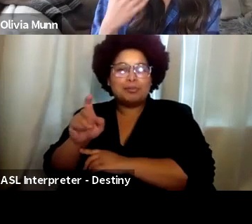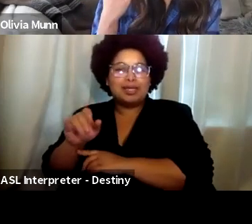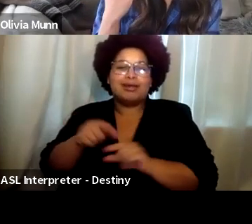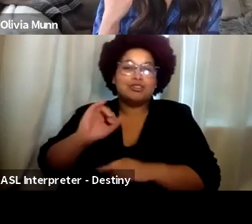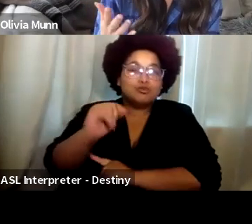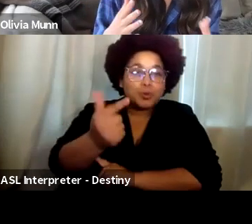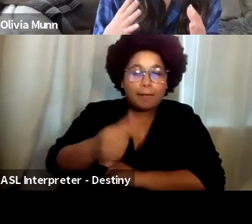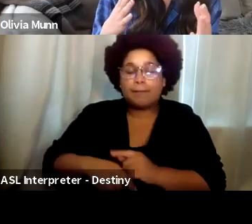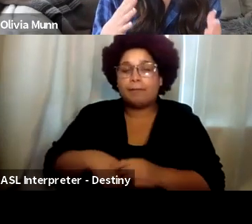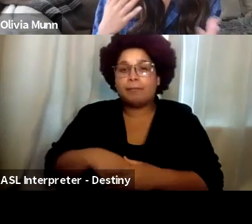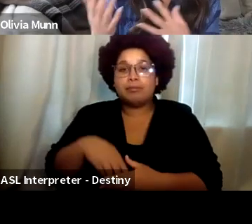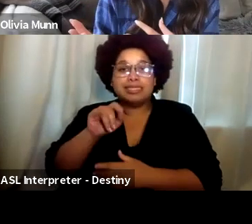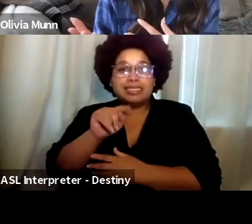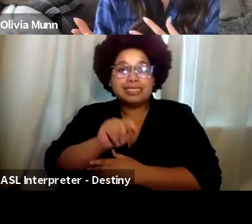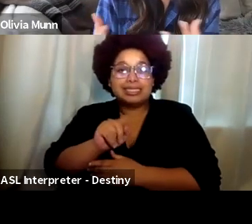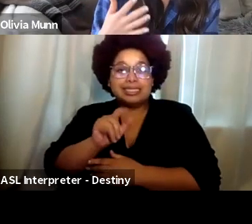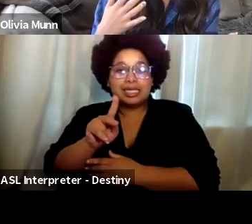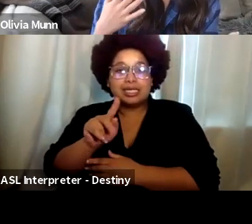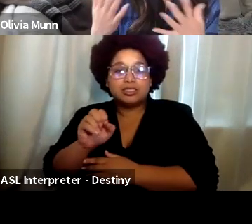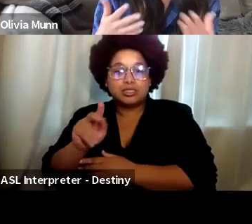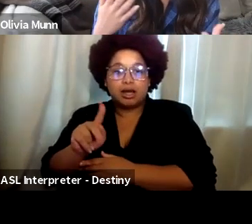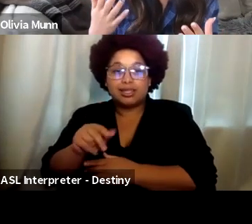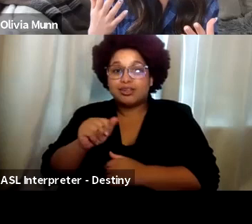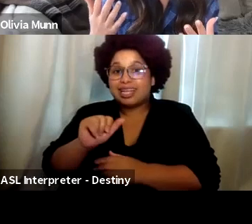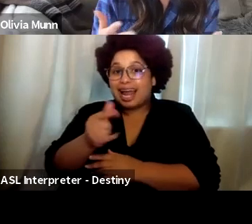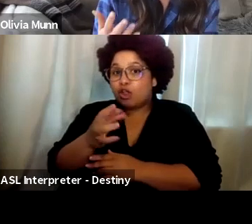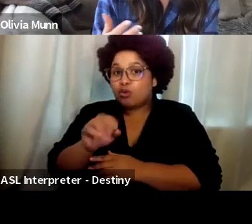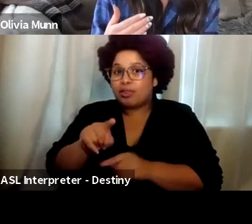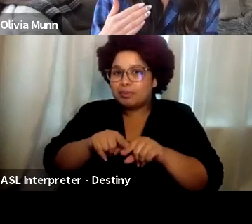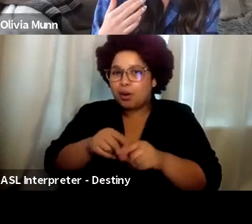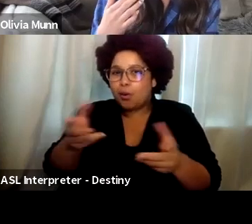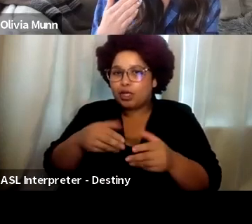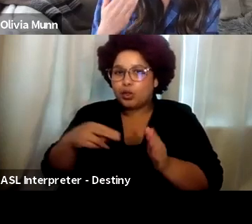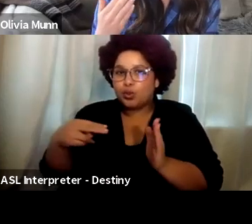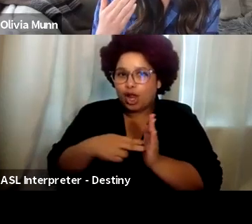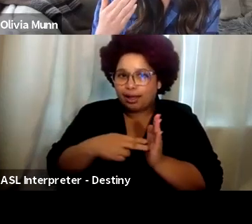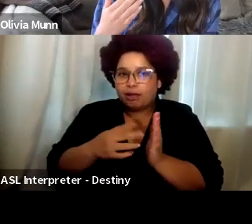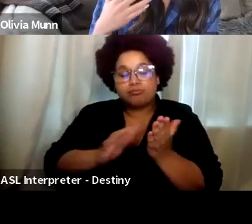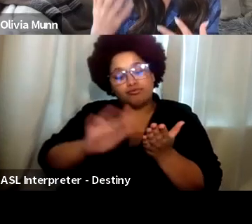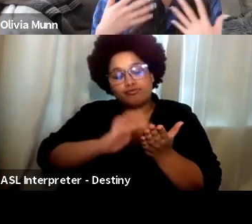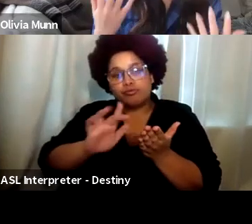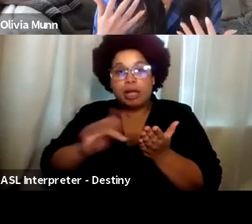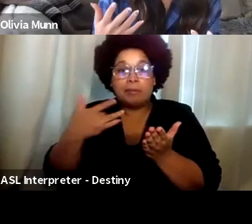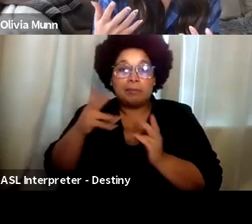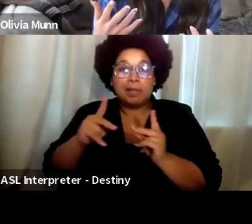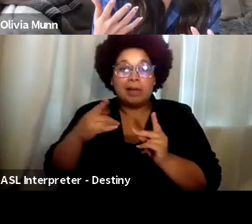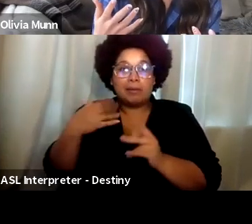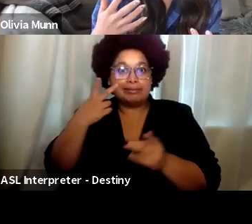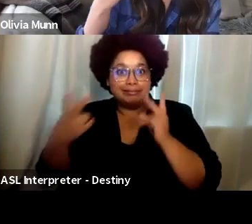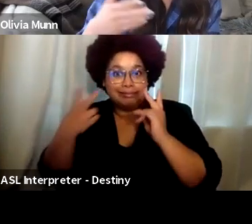Instagram and TikTok, and there's an algorithm to what you look at. So a lot of times people aren't